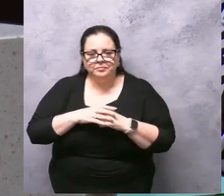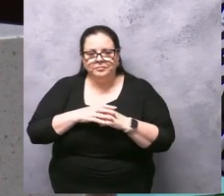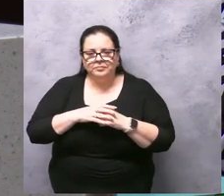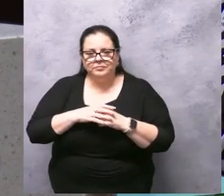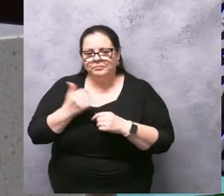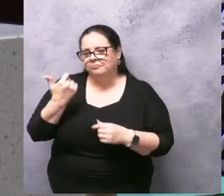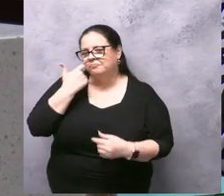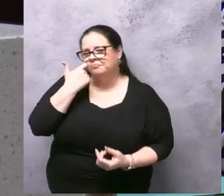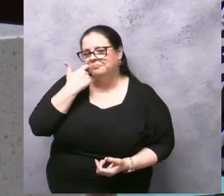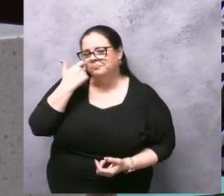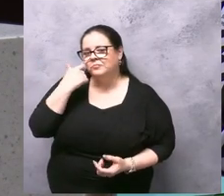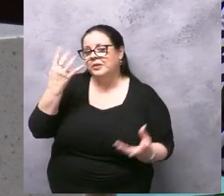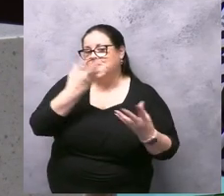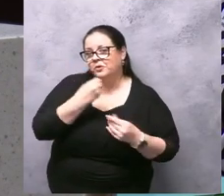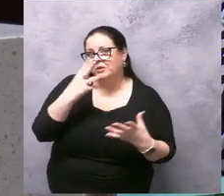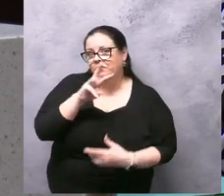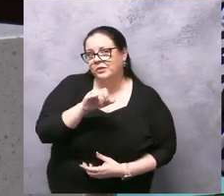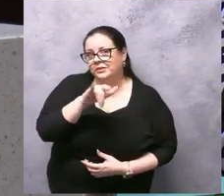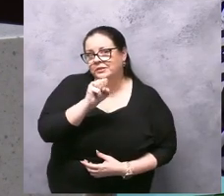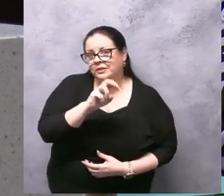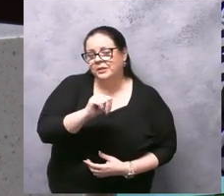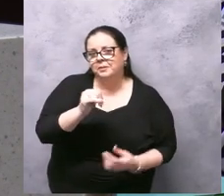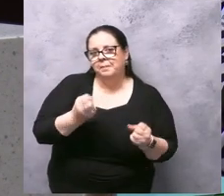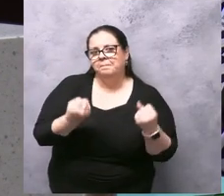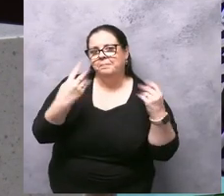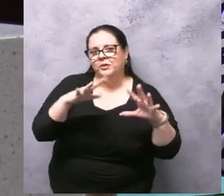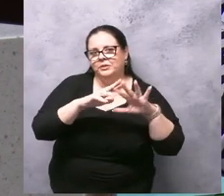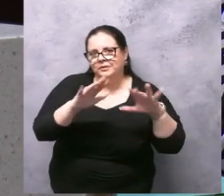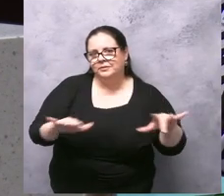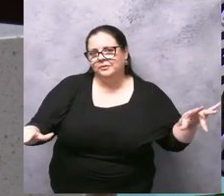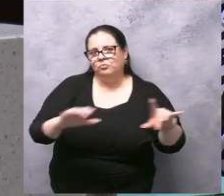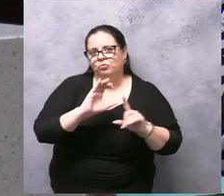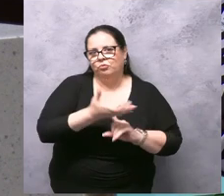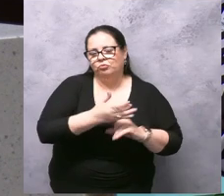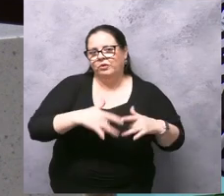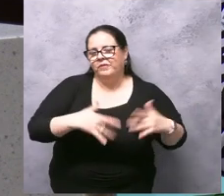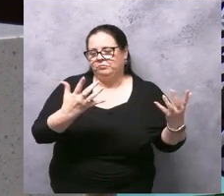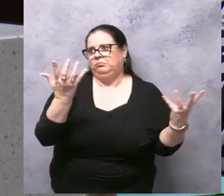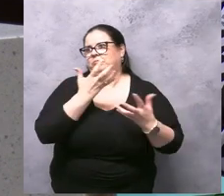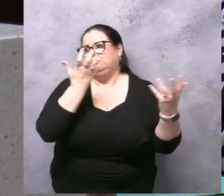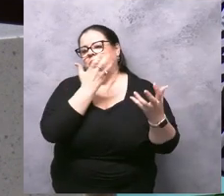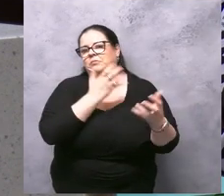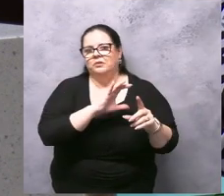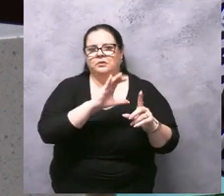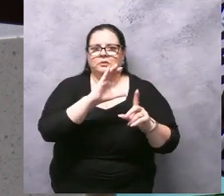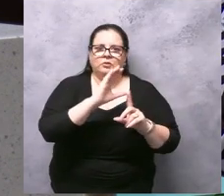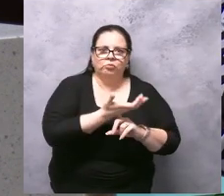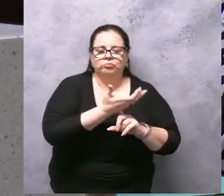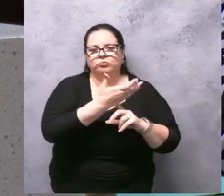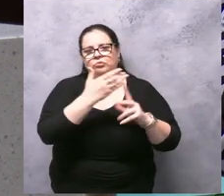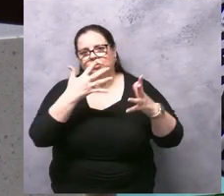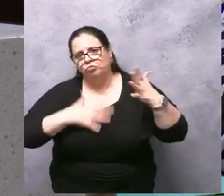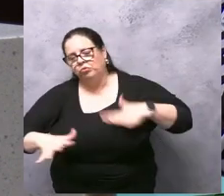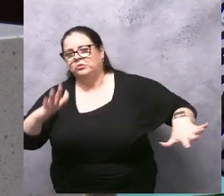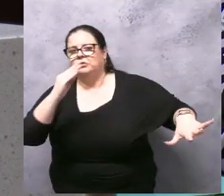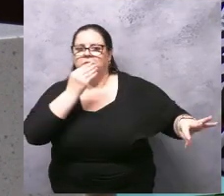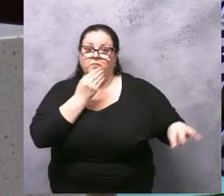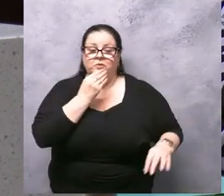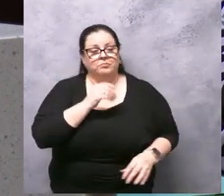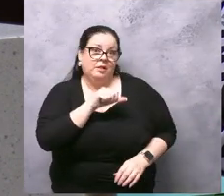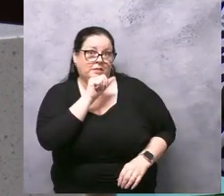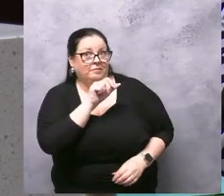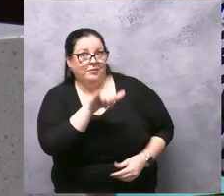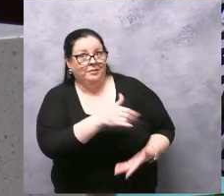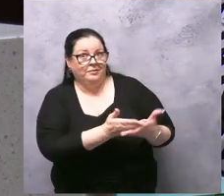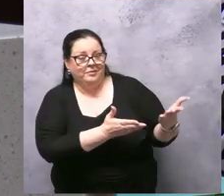few weeks. The Beauty of Wilson multicultural event was phenomenal. It was amazing from the culture, the dress, the food. Loved the